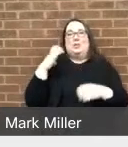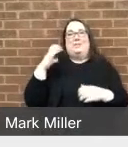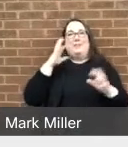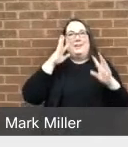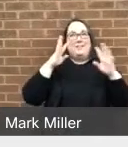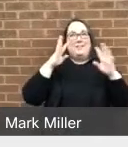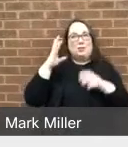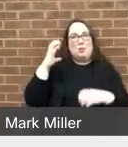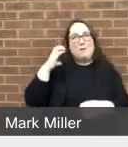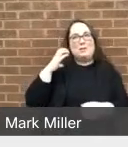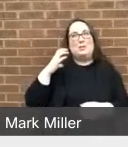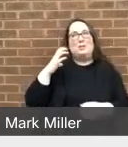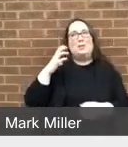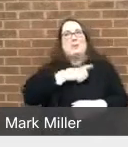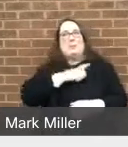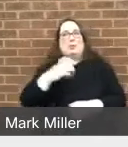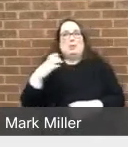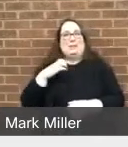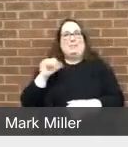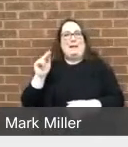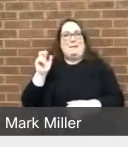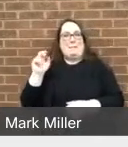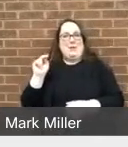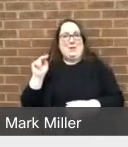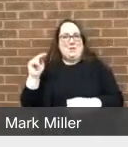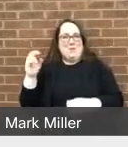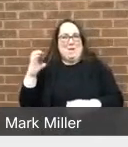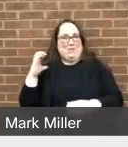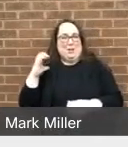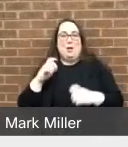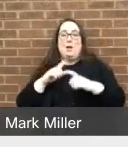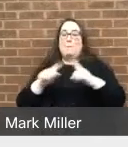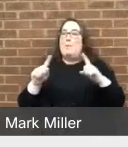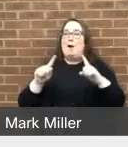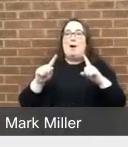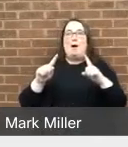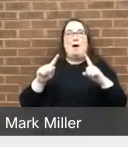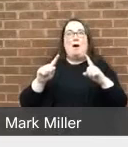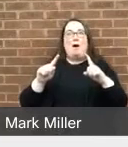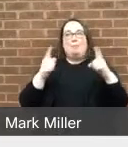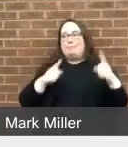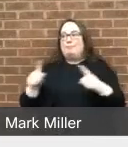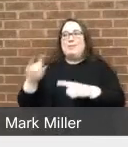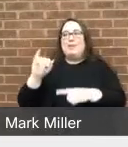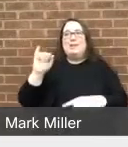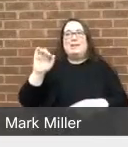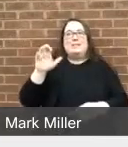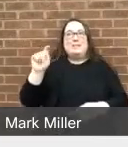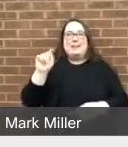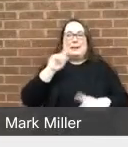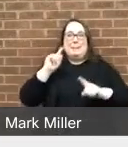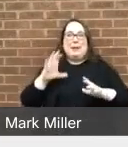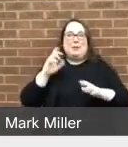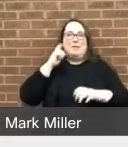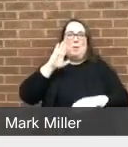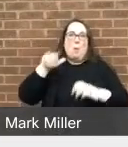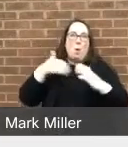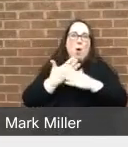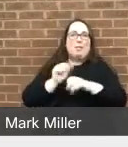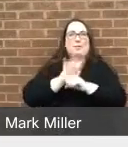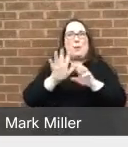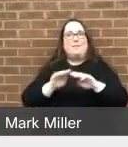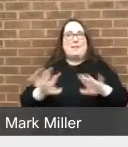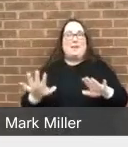Chief Administrative Officer, but Angela has been the incident commander throughout this entire COVID-19 crisis and